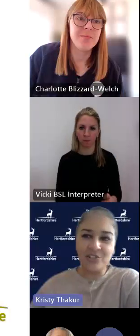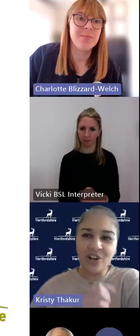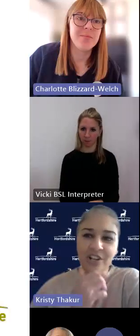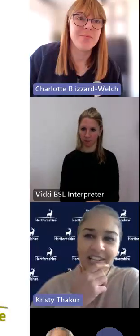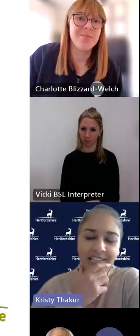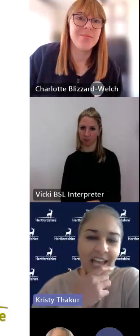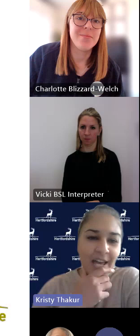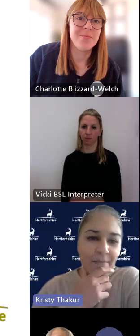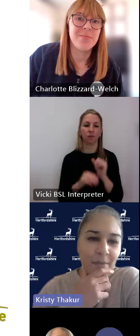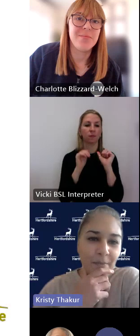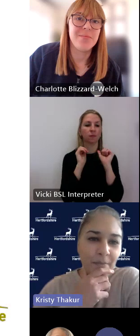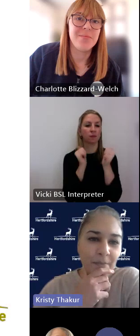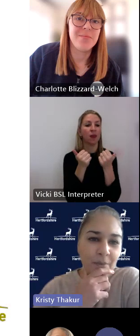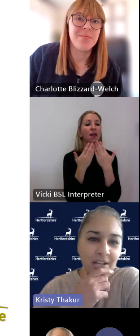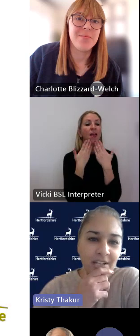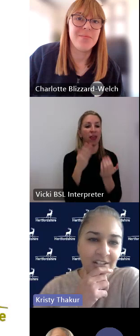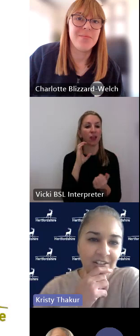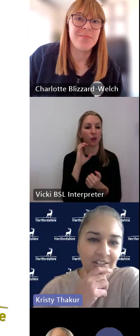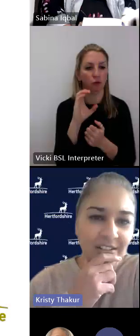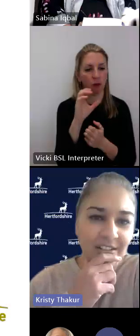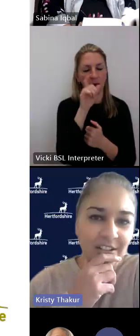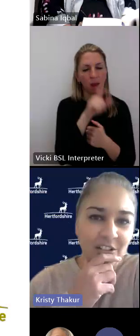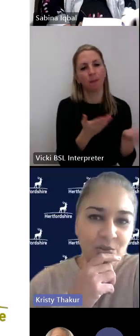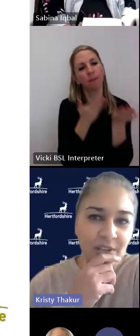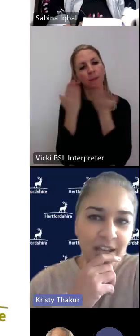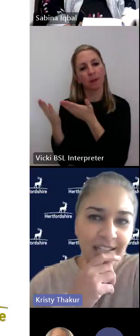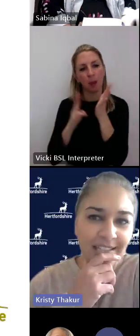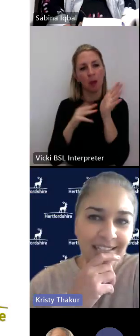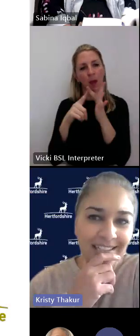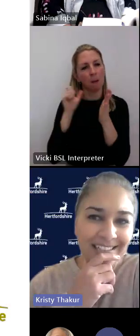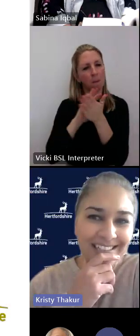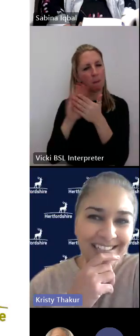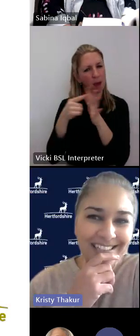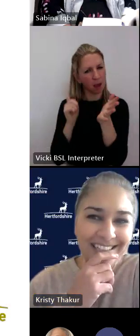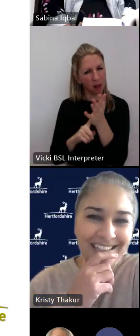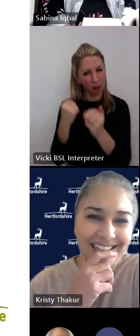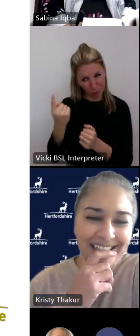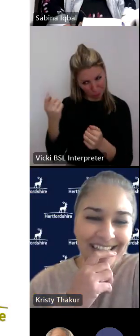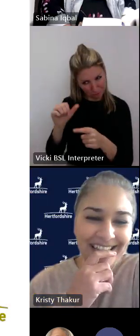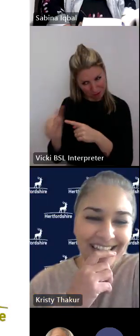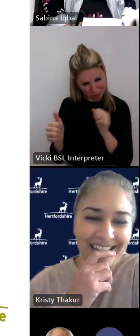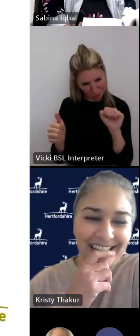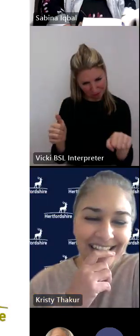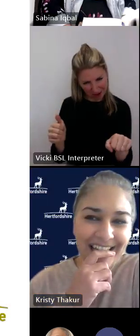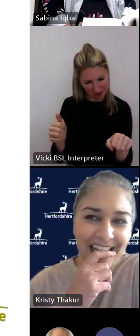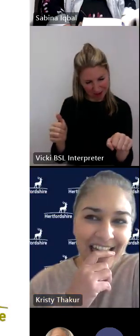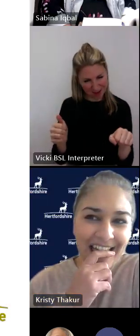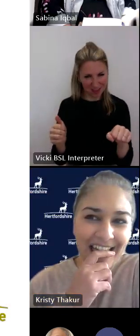Thank you, Charlotte. Michael, are you next?